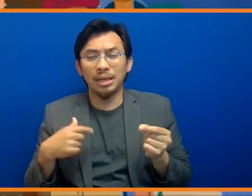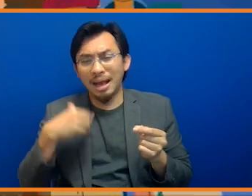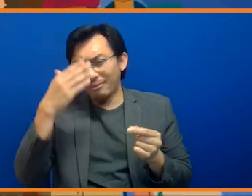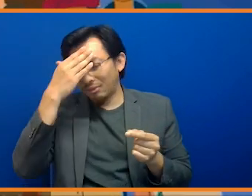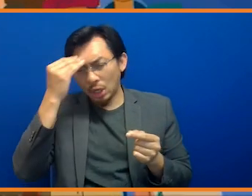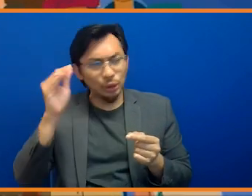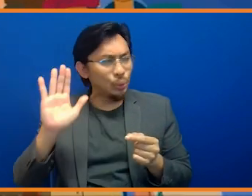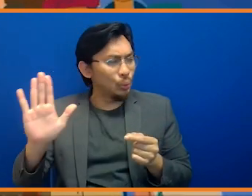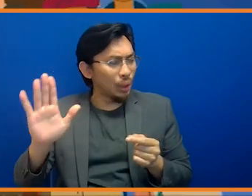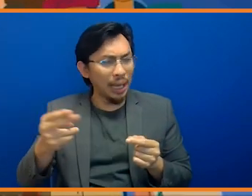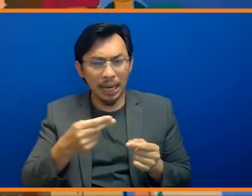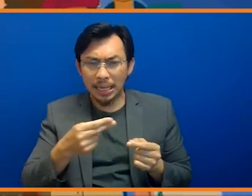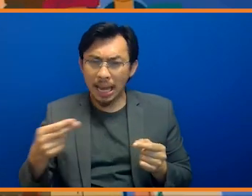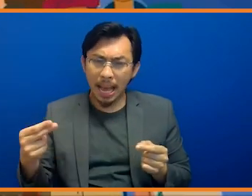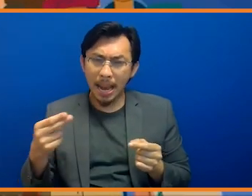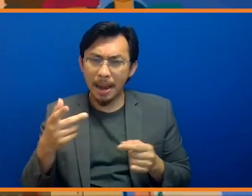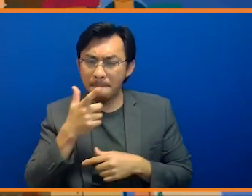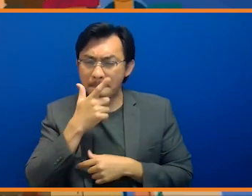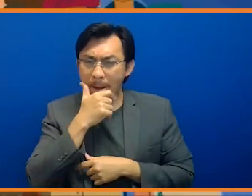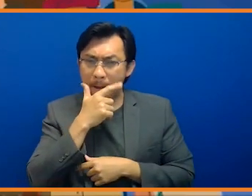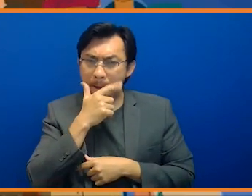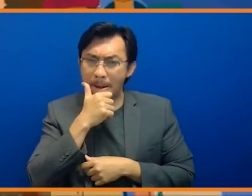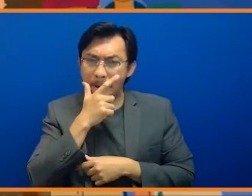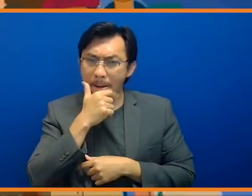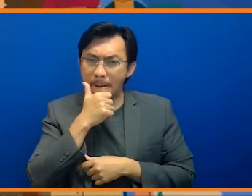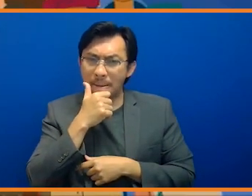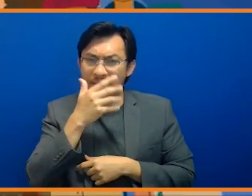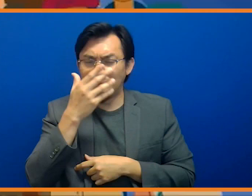I forgot his name, Mr.